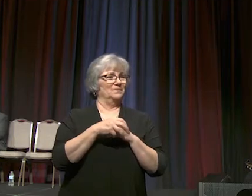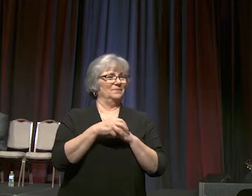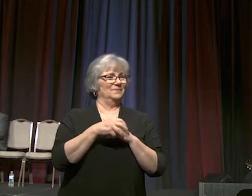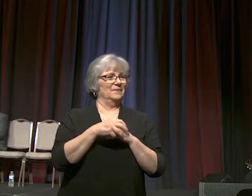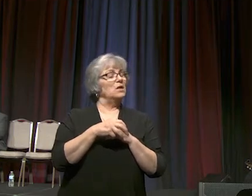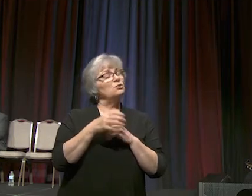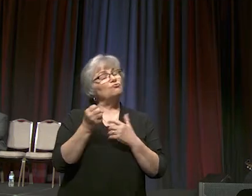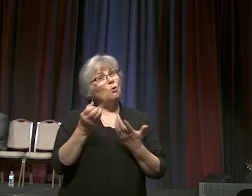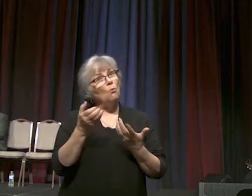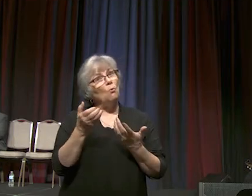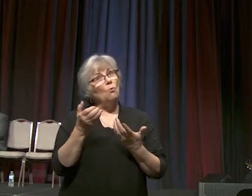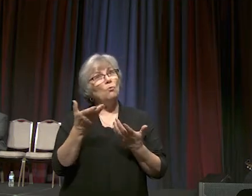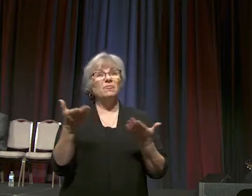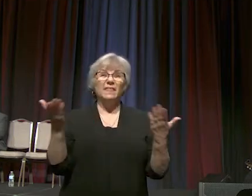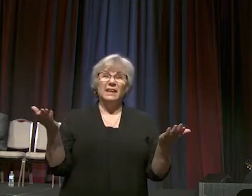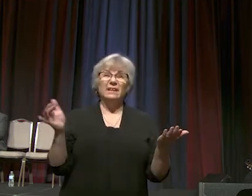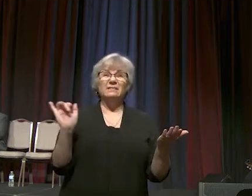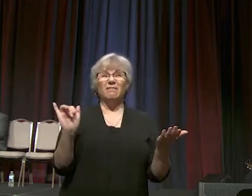So things like,